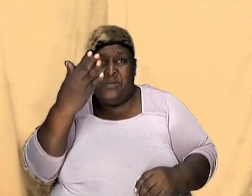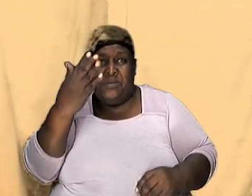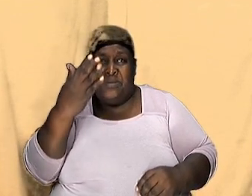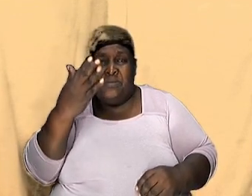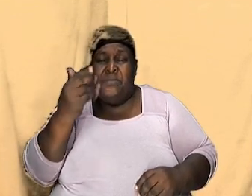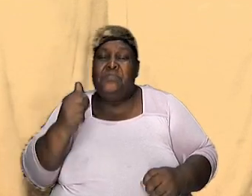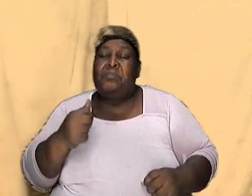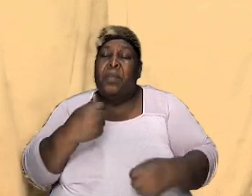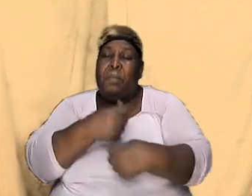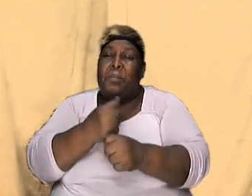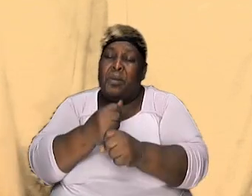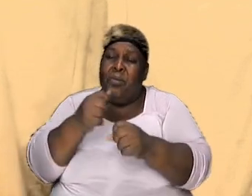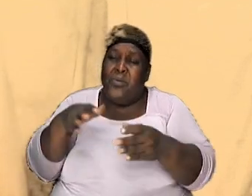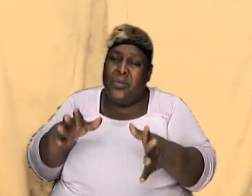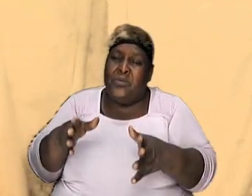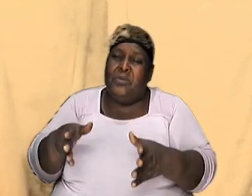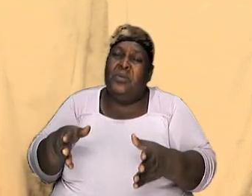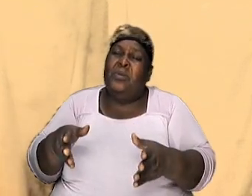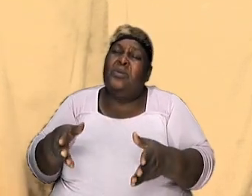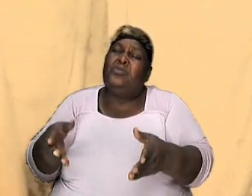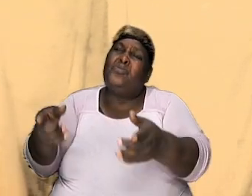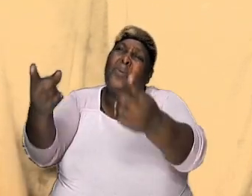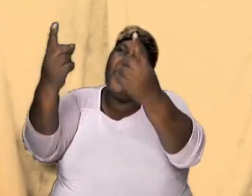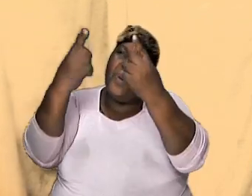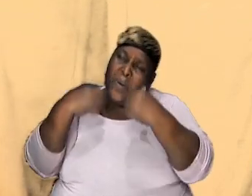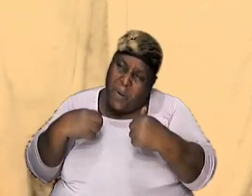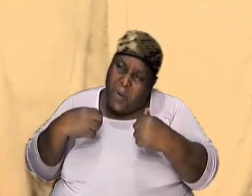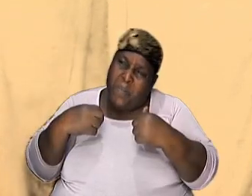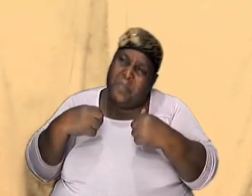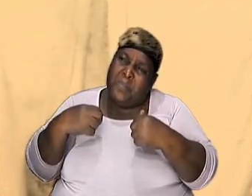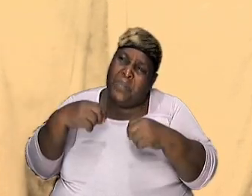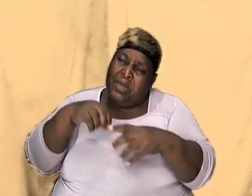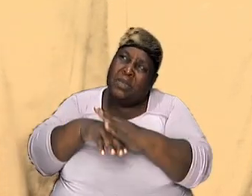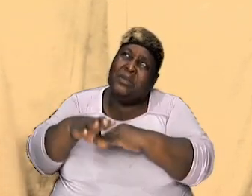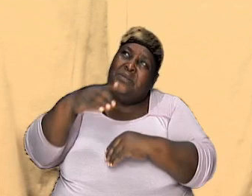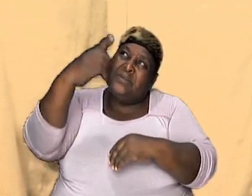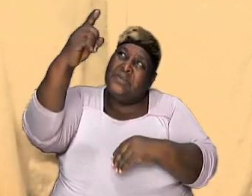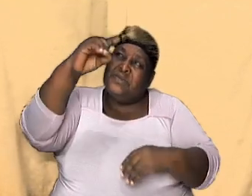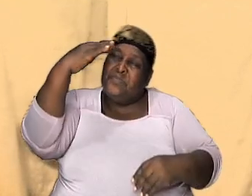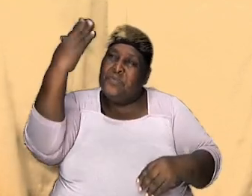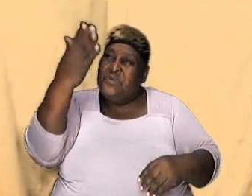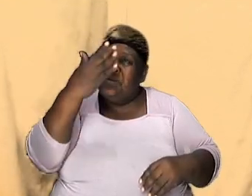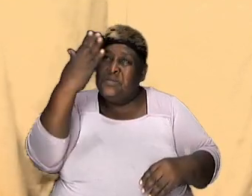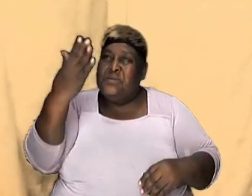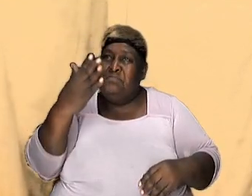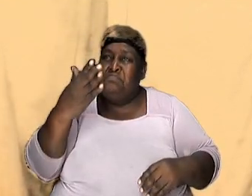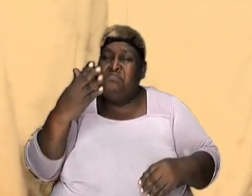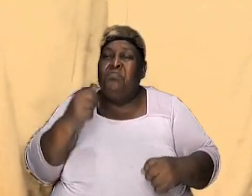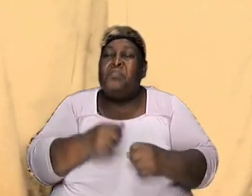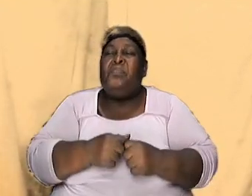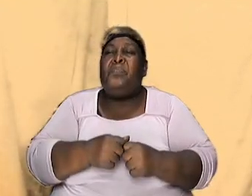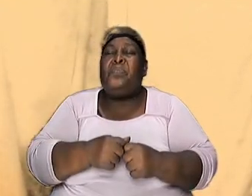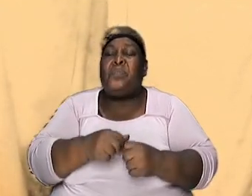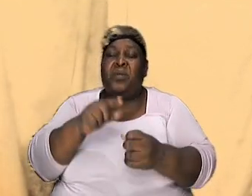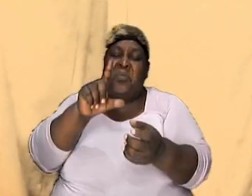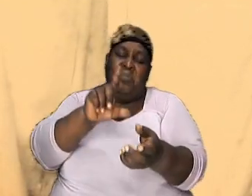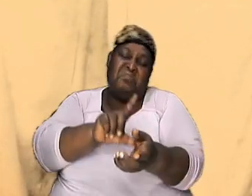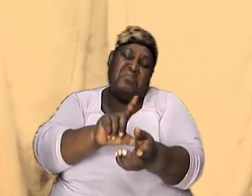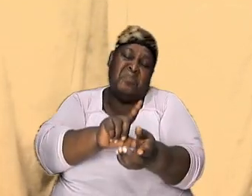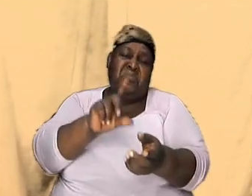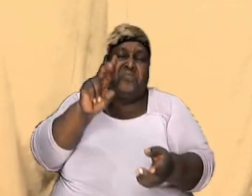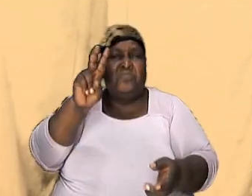of grace. Amen. And in week two, we looked at the story of a woman, amen, in Luke chapter